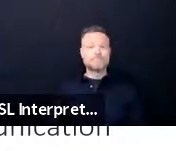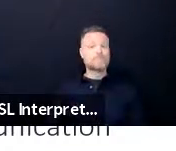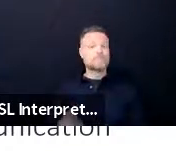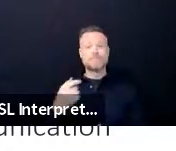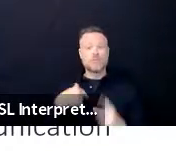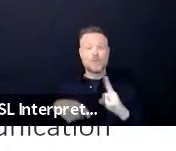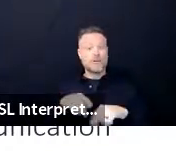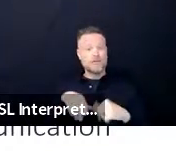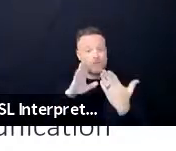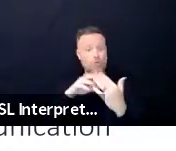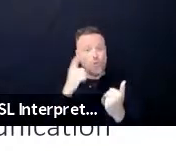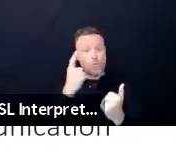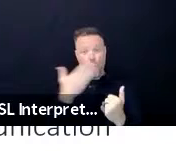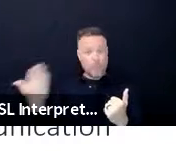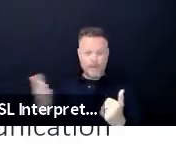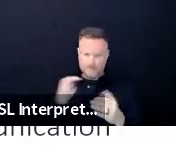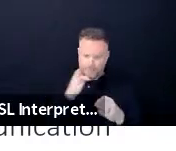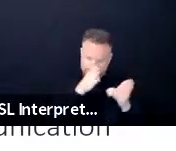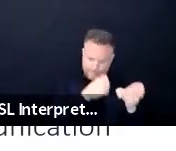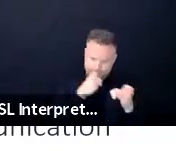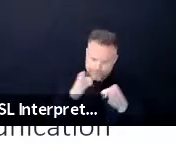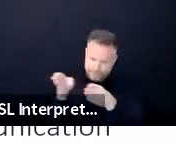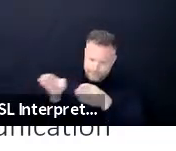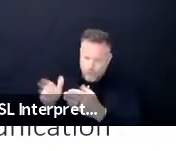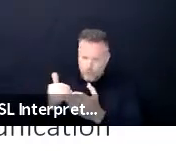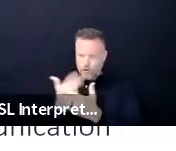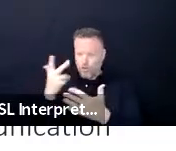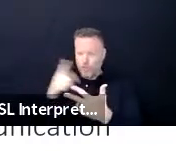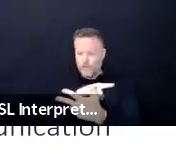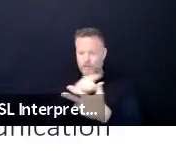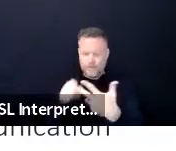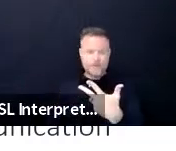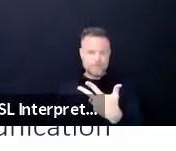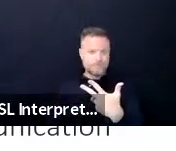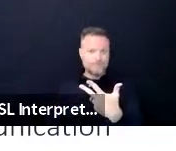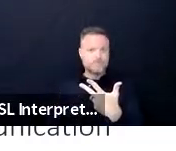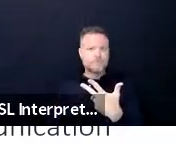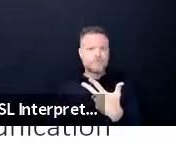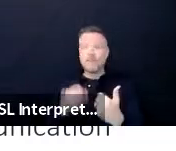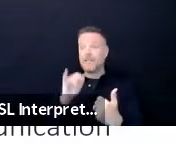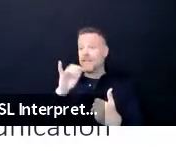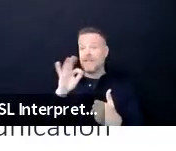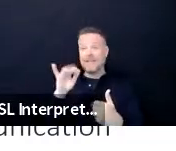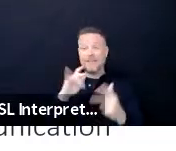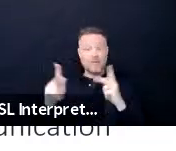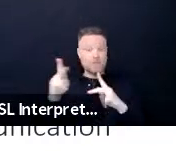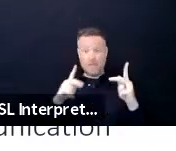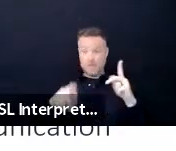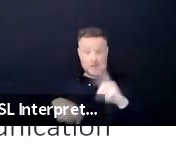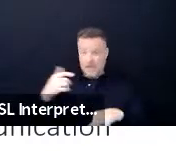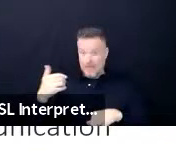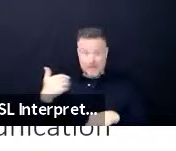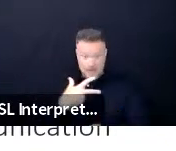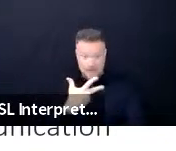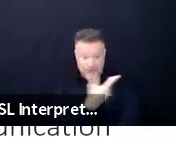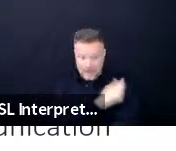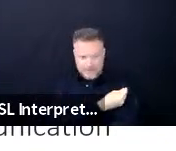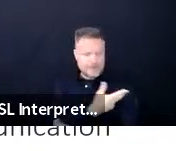multi-pronged approach. If we communicate the importance of a vaccine, but people can't get it, then we're not doing